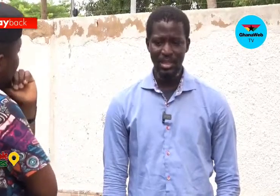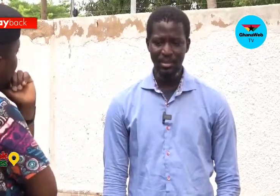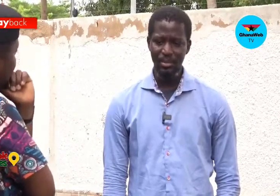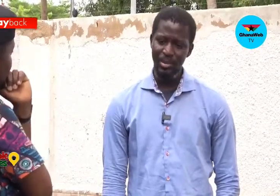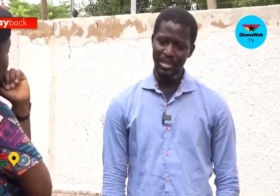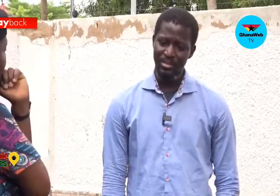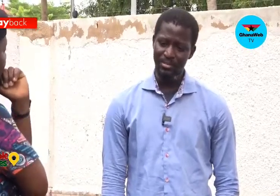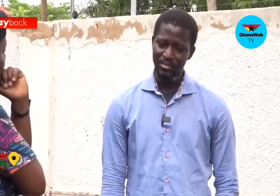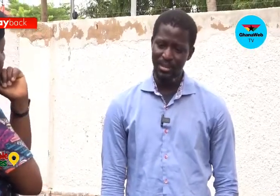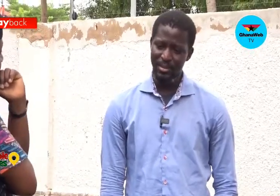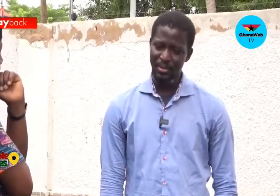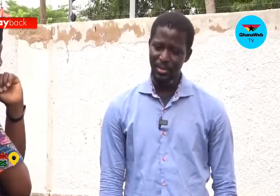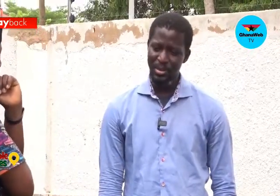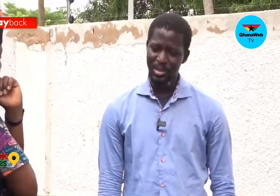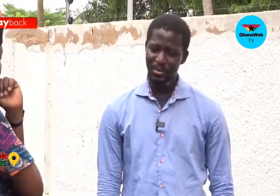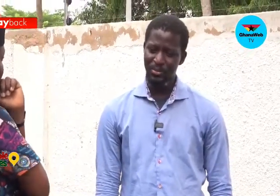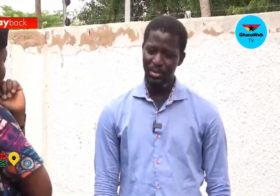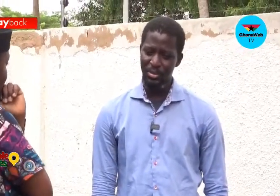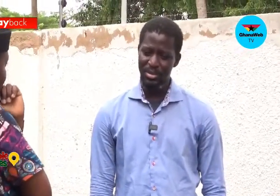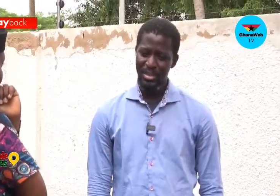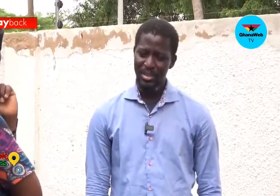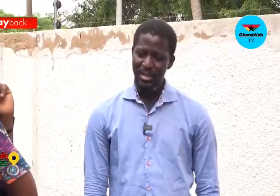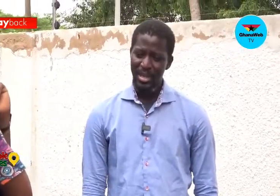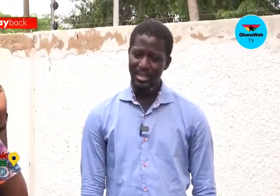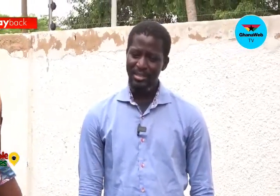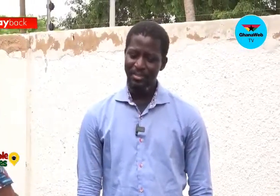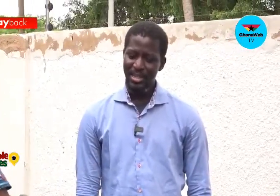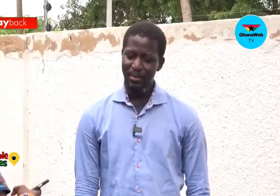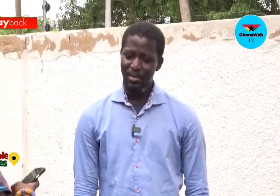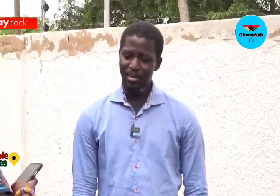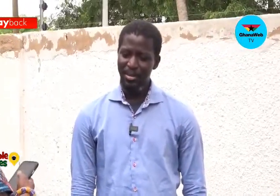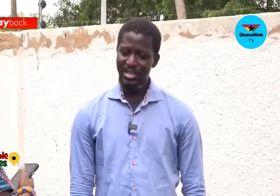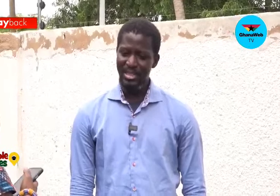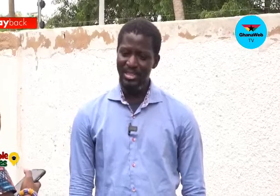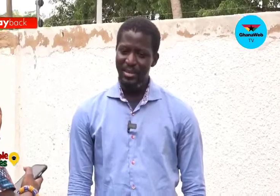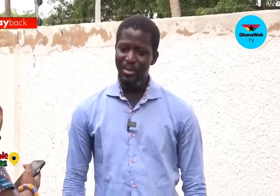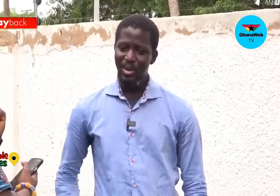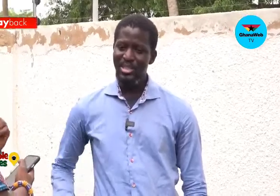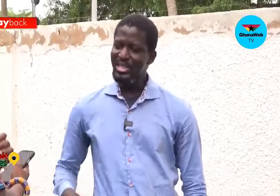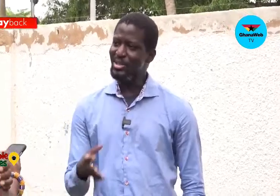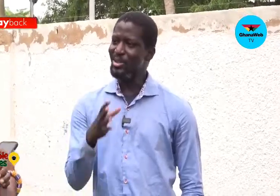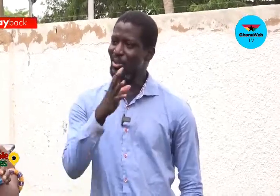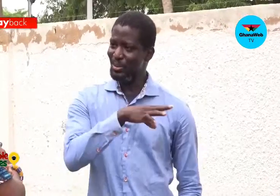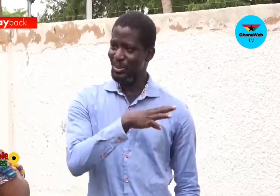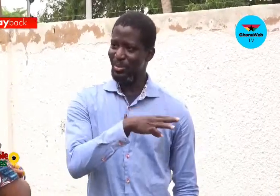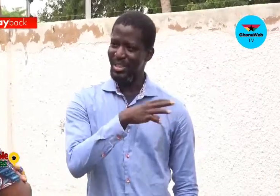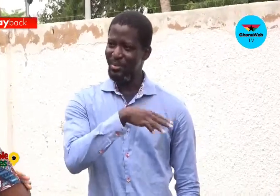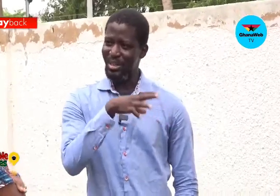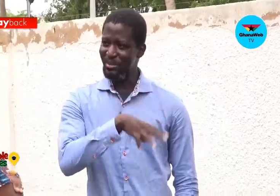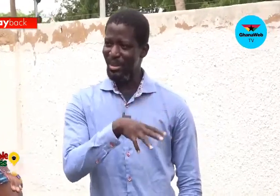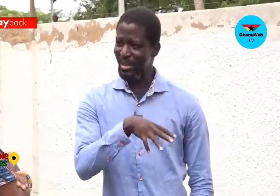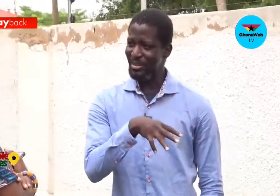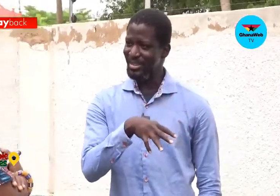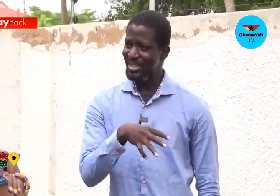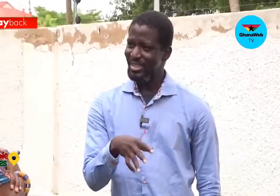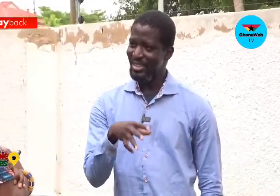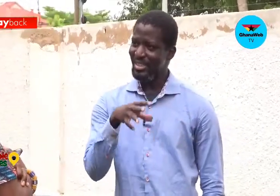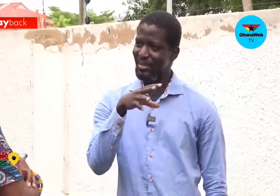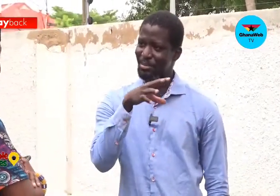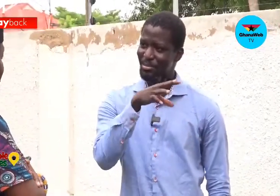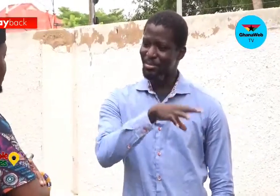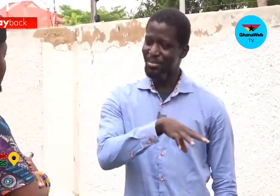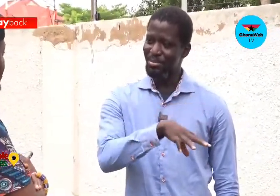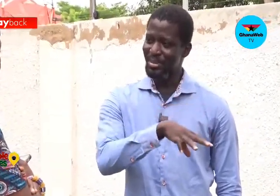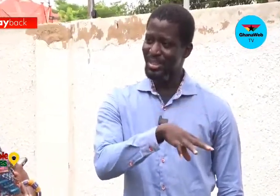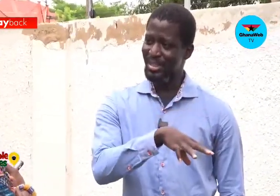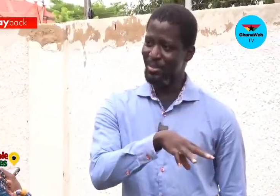know, sometimes people always confuse. I think the problem is that because he's known to be Ibrahim Mahama,